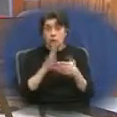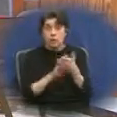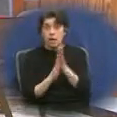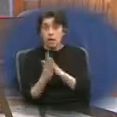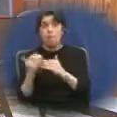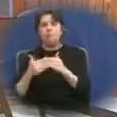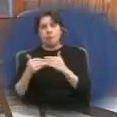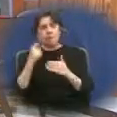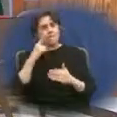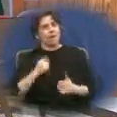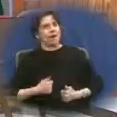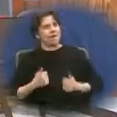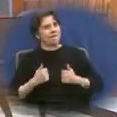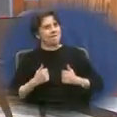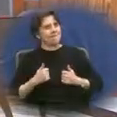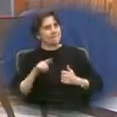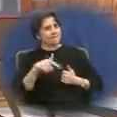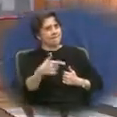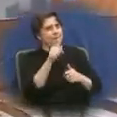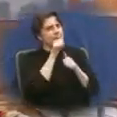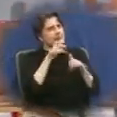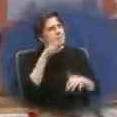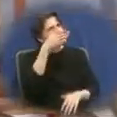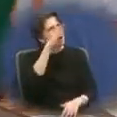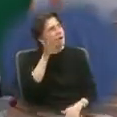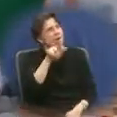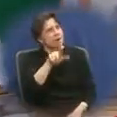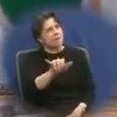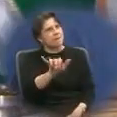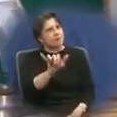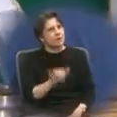bread of life. Blessed be God forever.